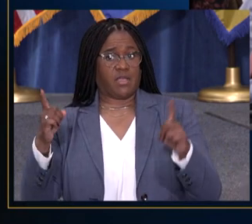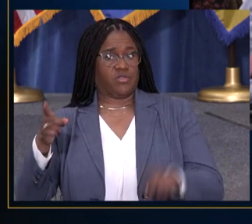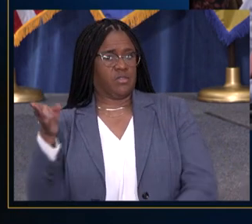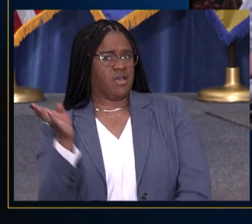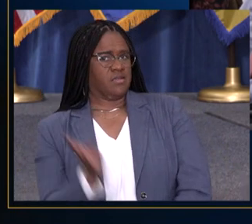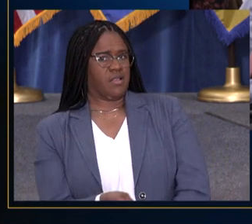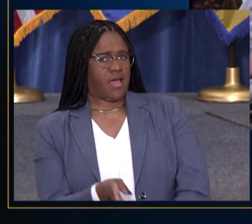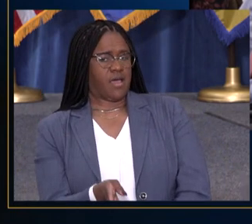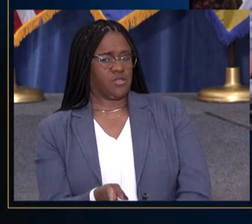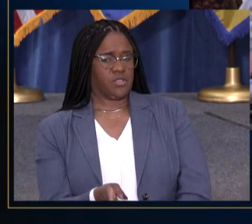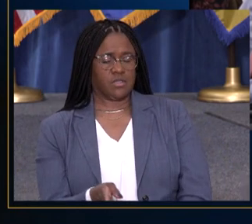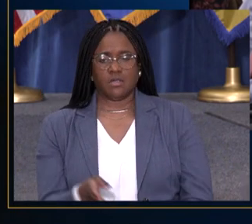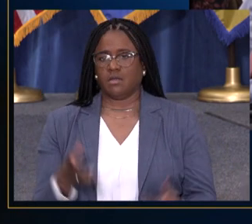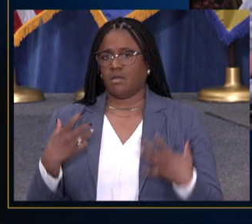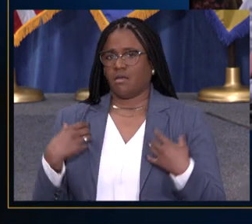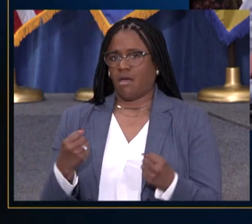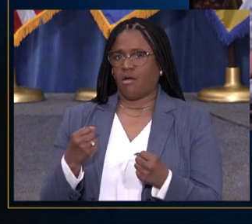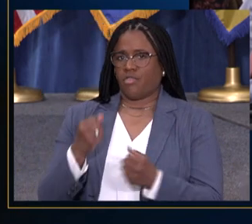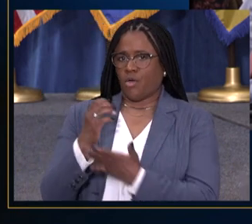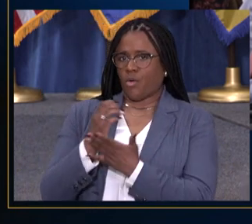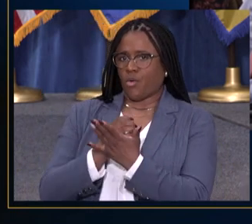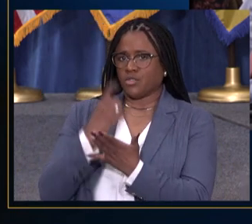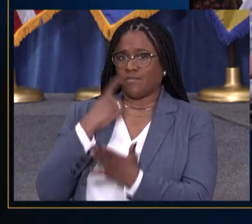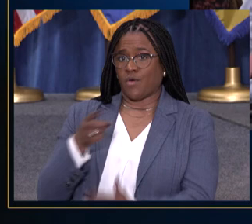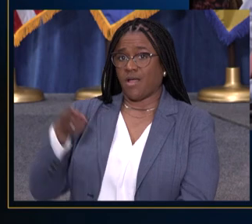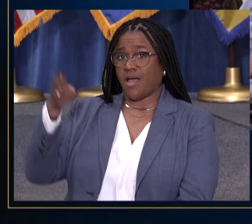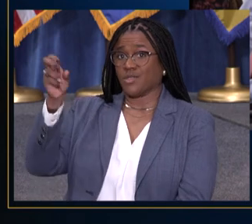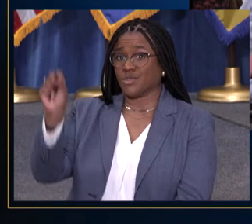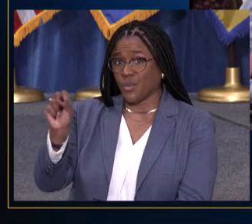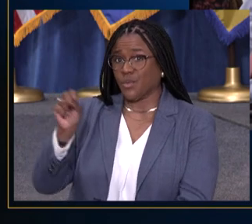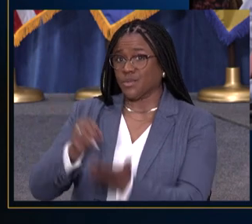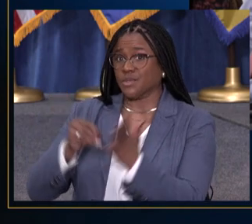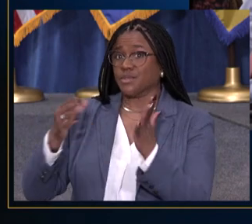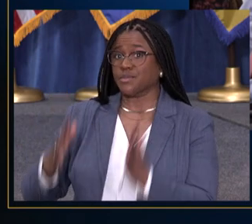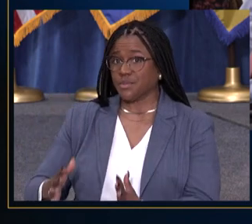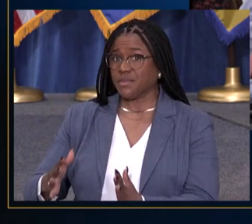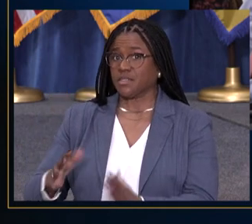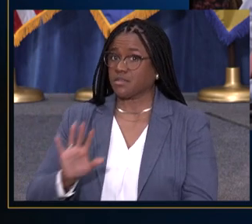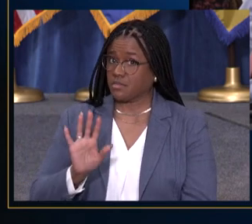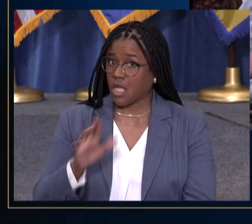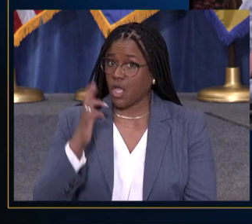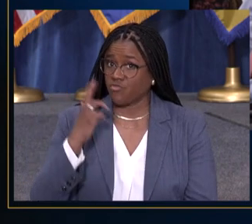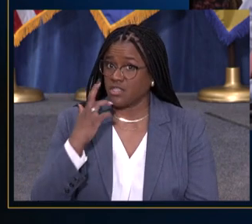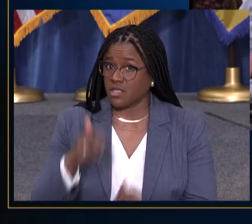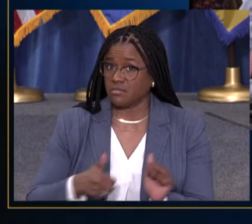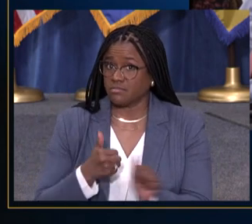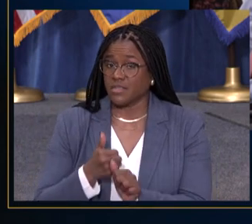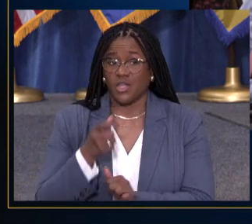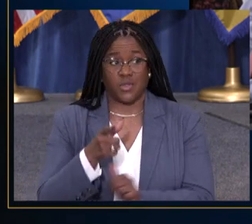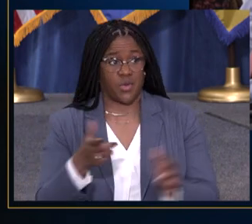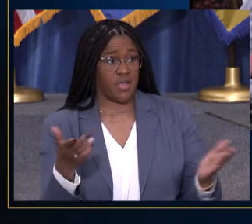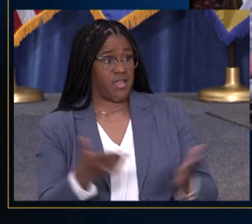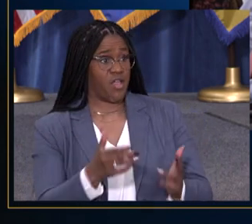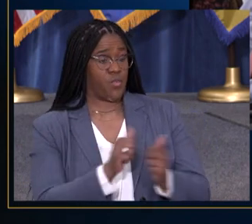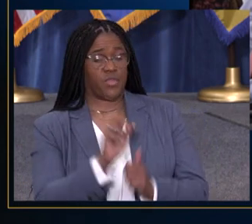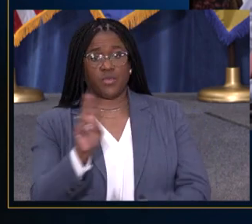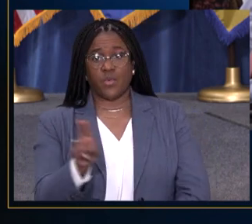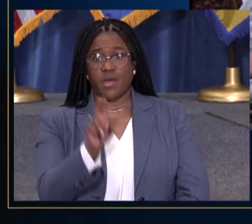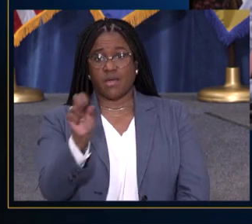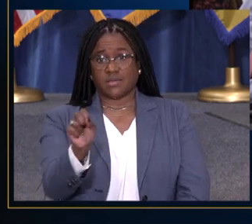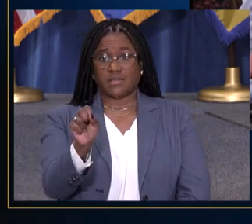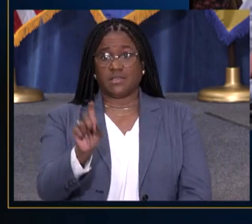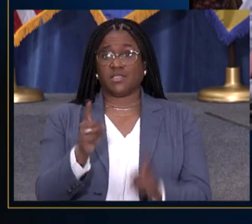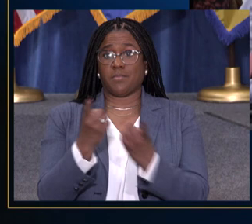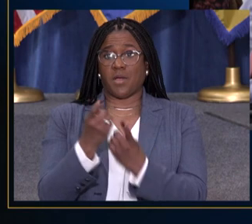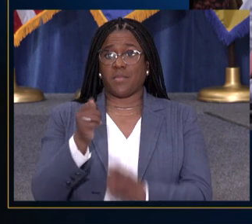/ health course for high schoolers? Reason being, You are here with the U.S. Department of